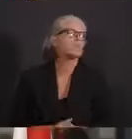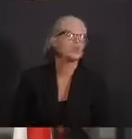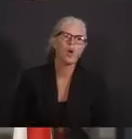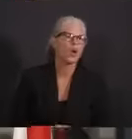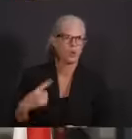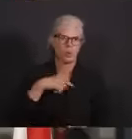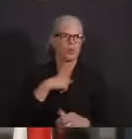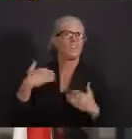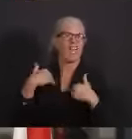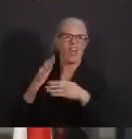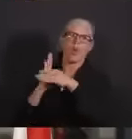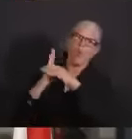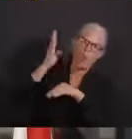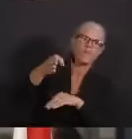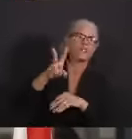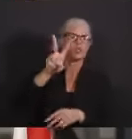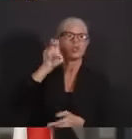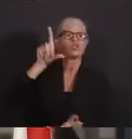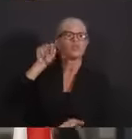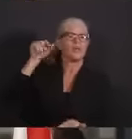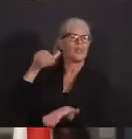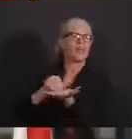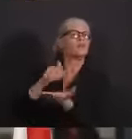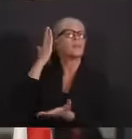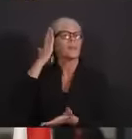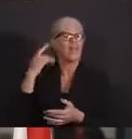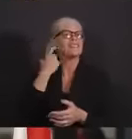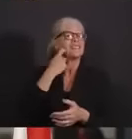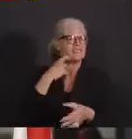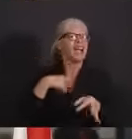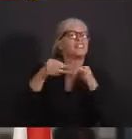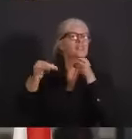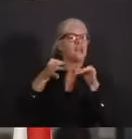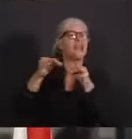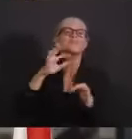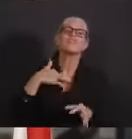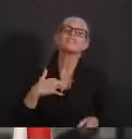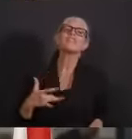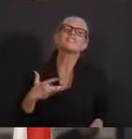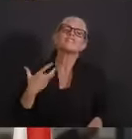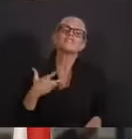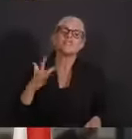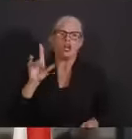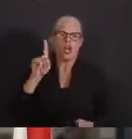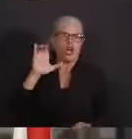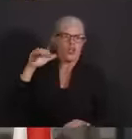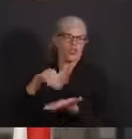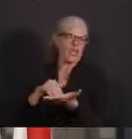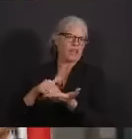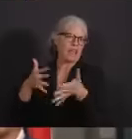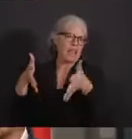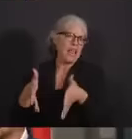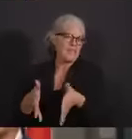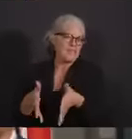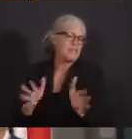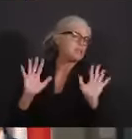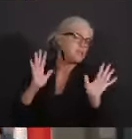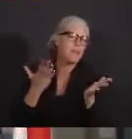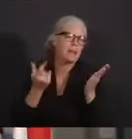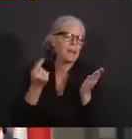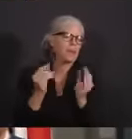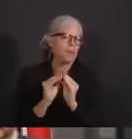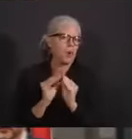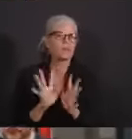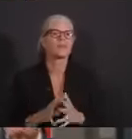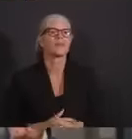beds as of our earlier briefing today. But I would estimate it's probably around 100,000 and maybe growing. And I think and